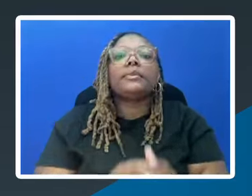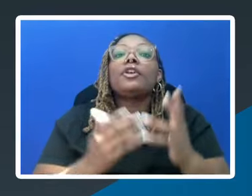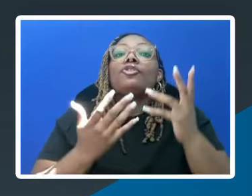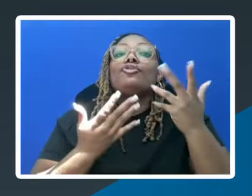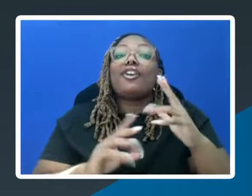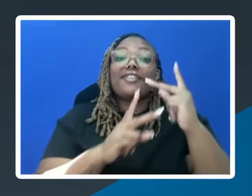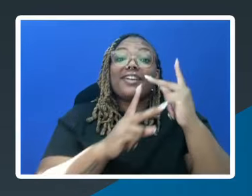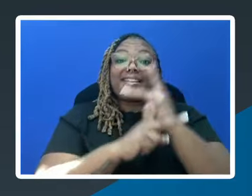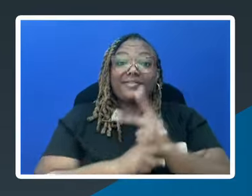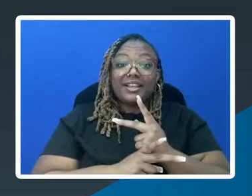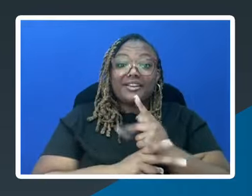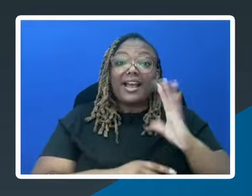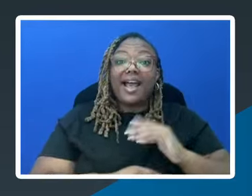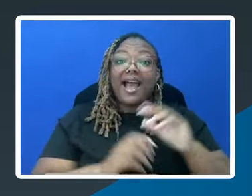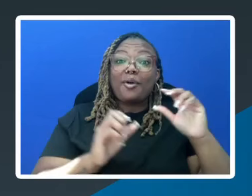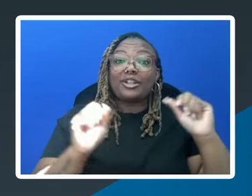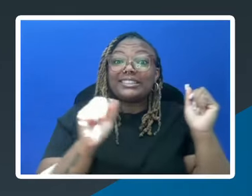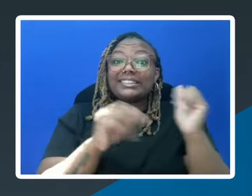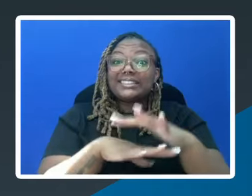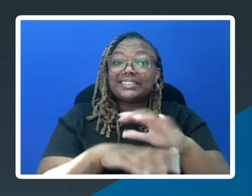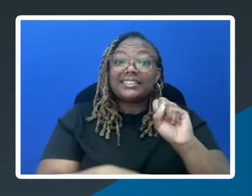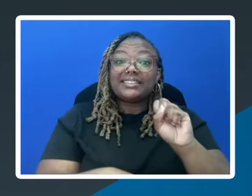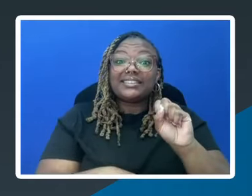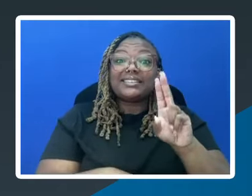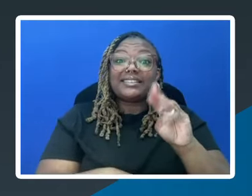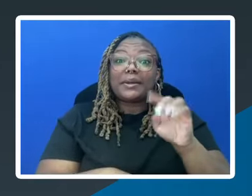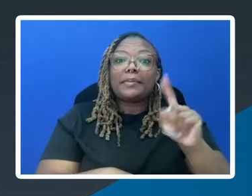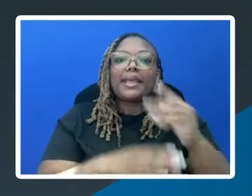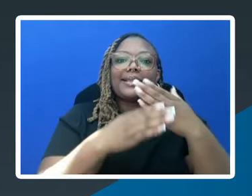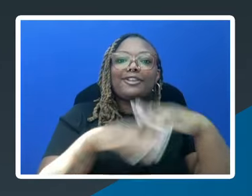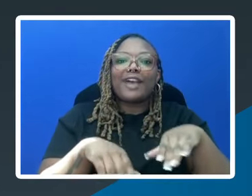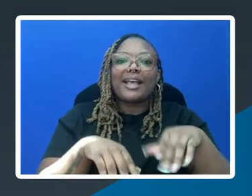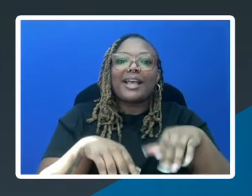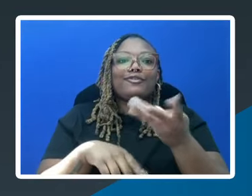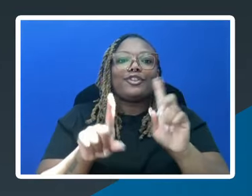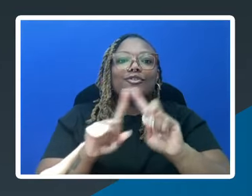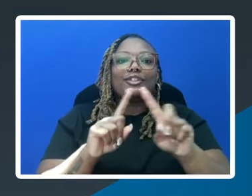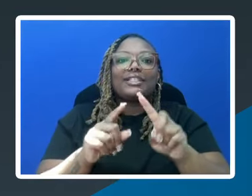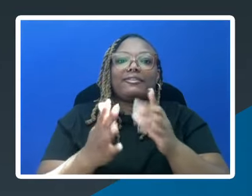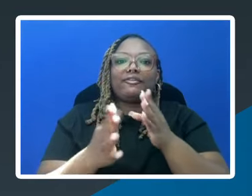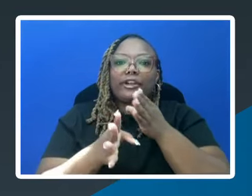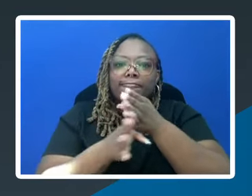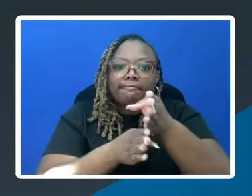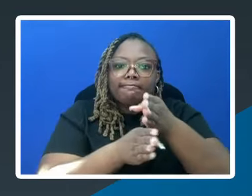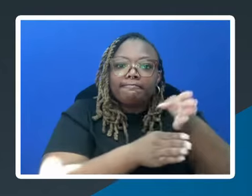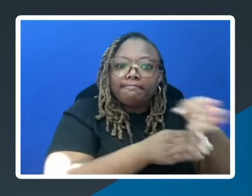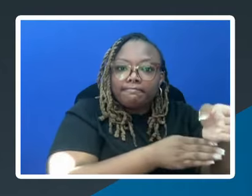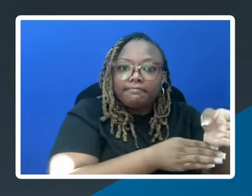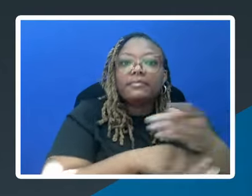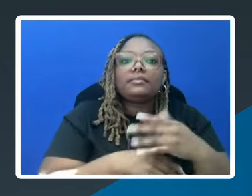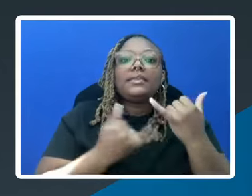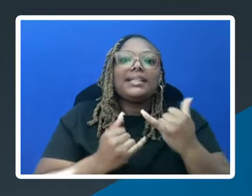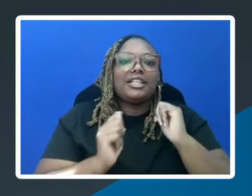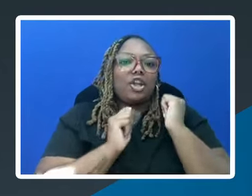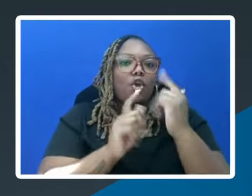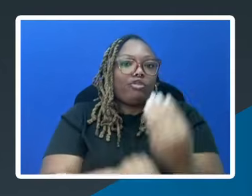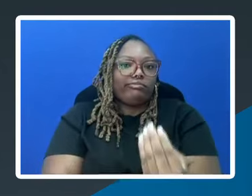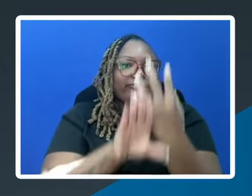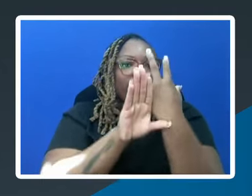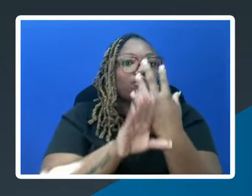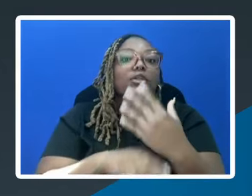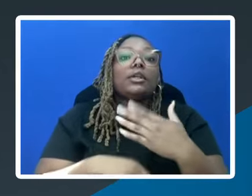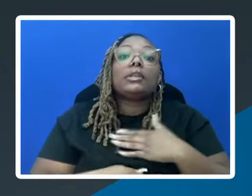summit is divided into a couple of different strands. Today is completely virtual, so please join us here on